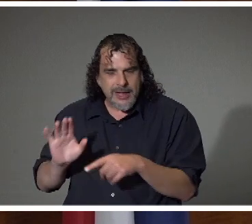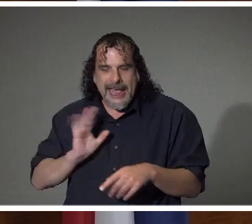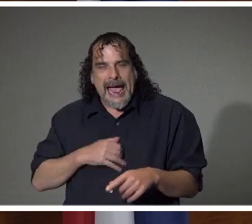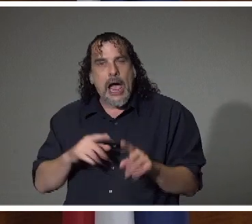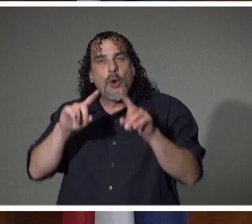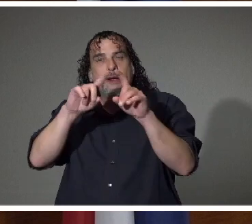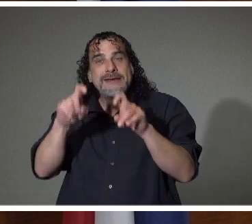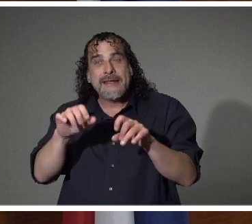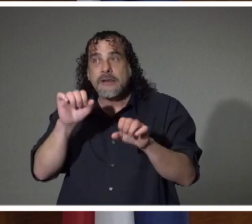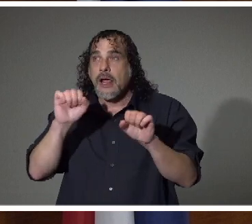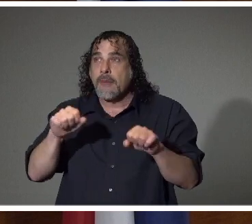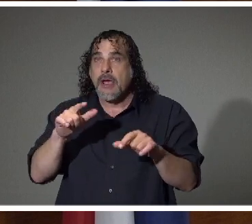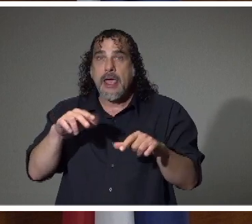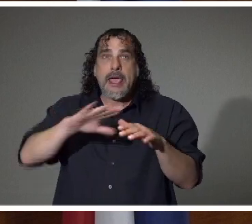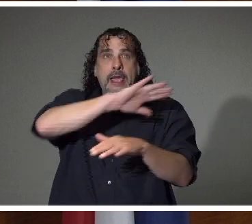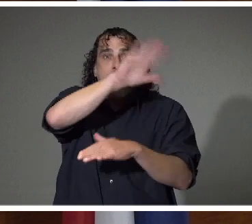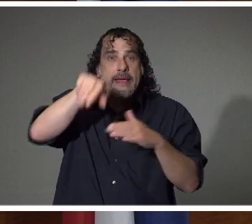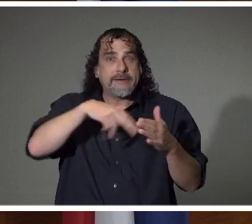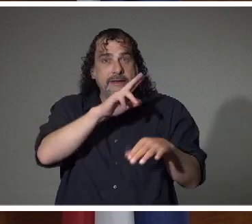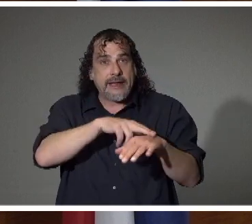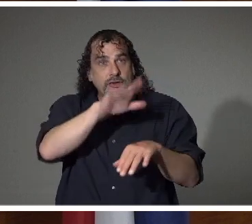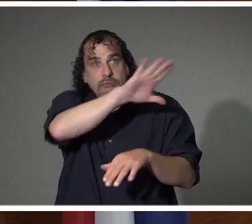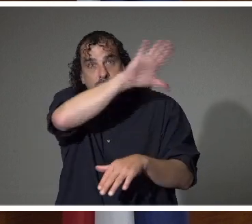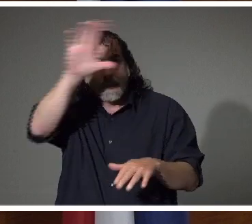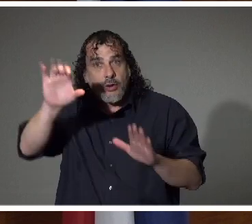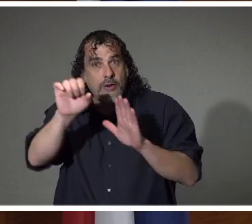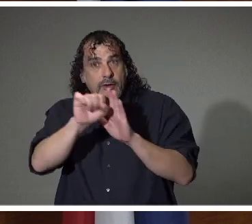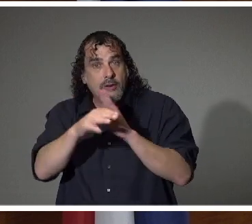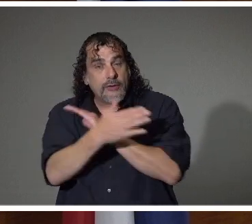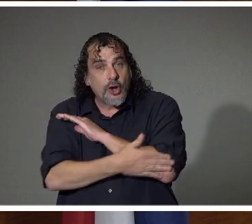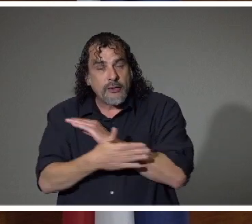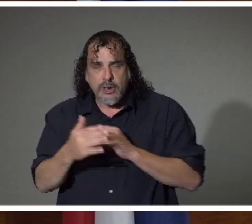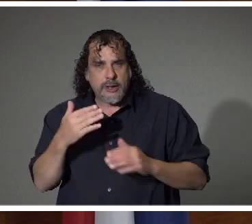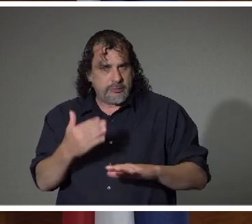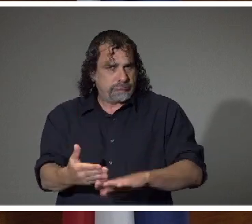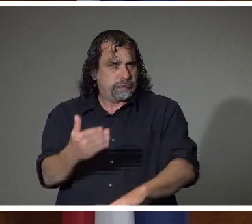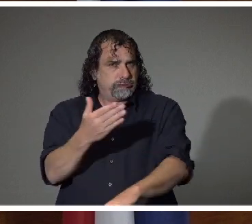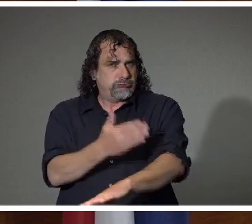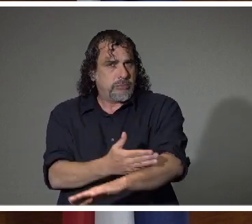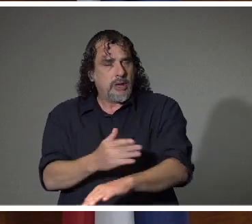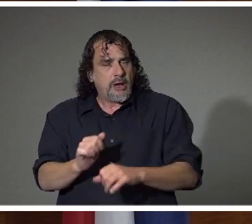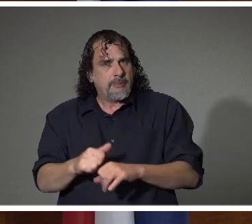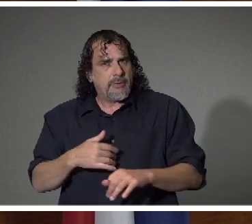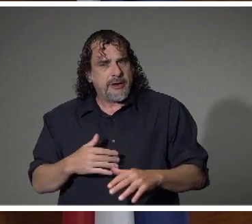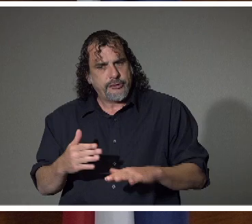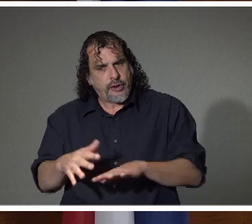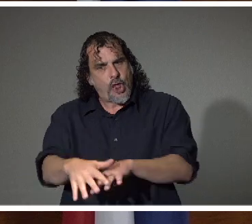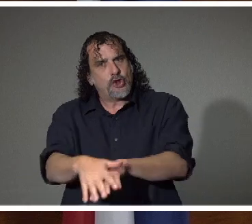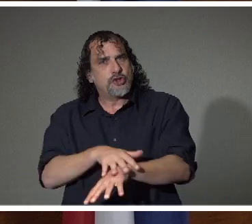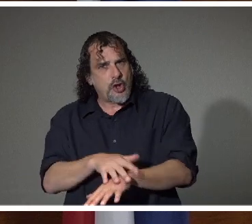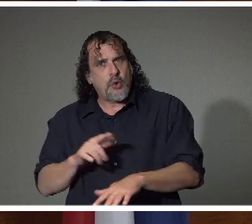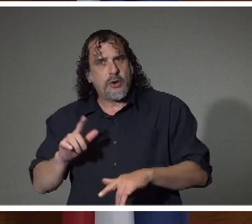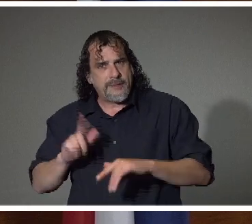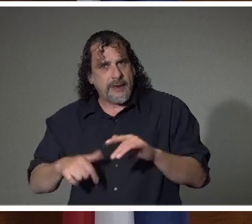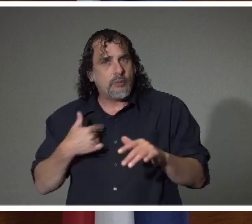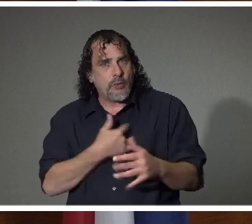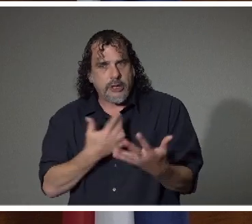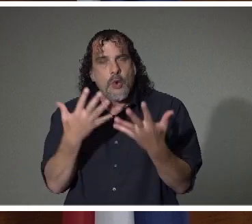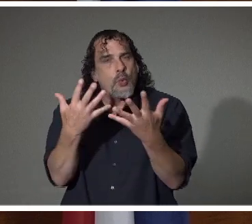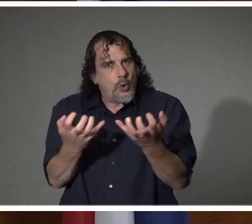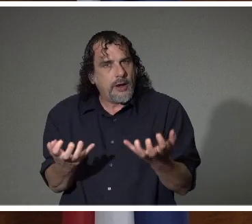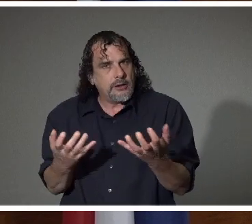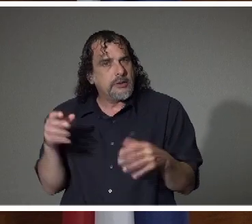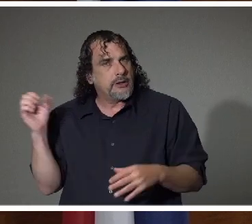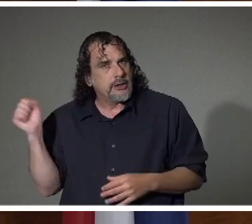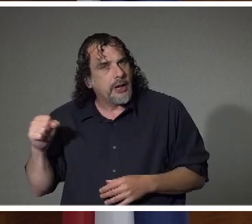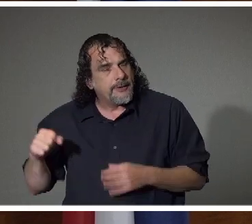as a nation is improving. It is improving at a rate slower than any of us would like for it to improve. But